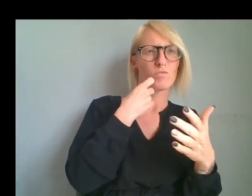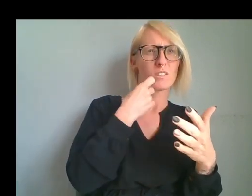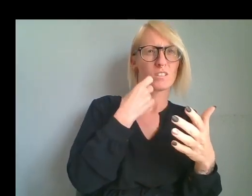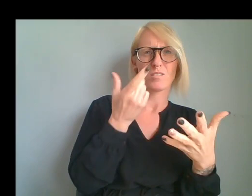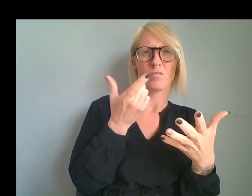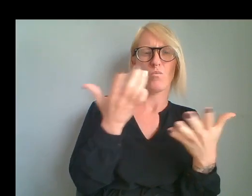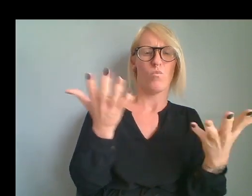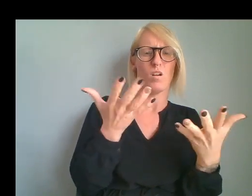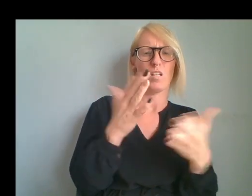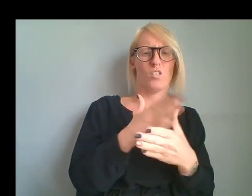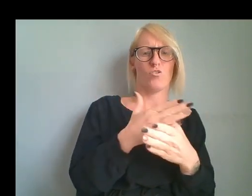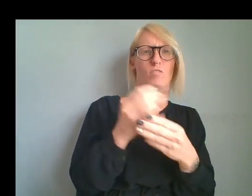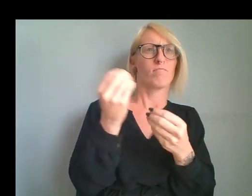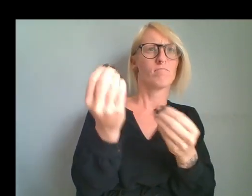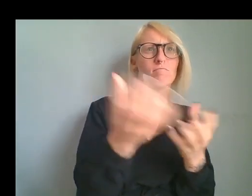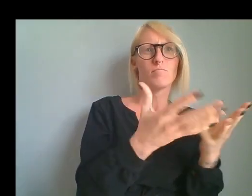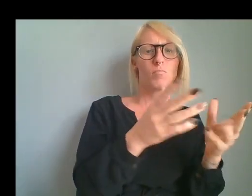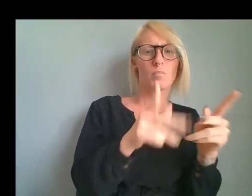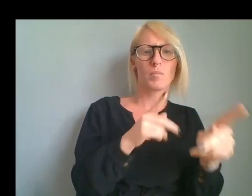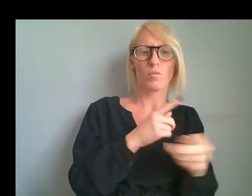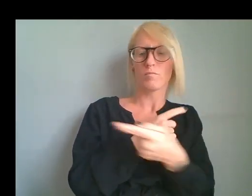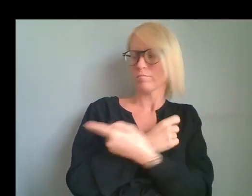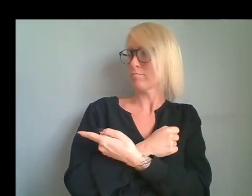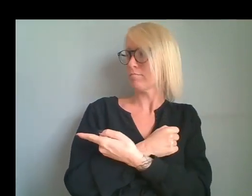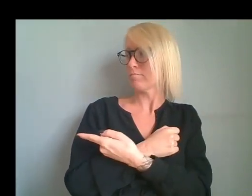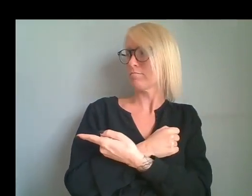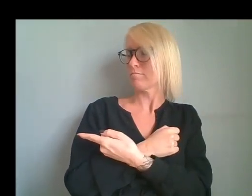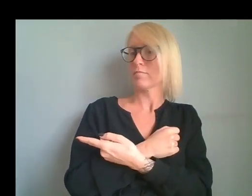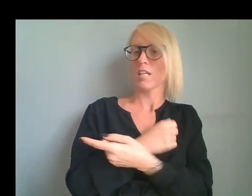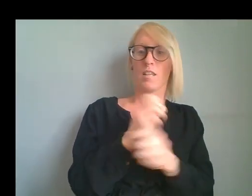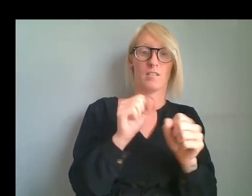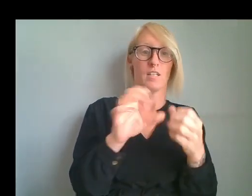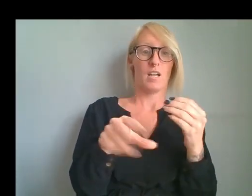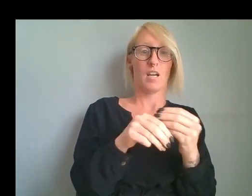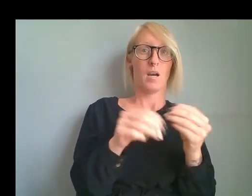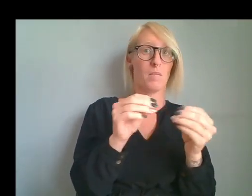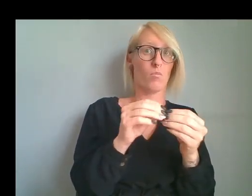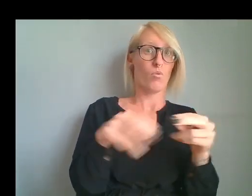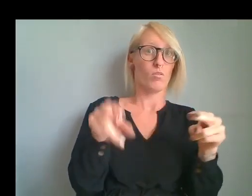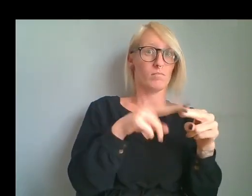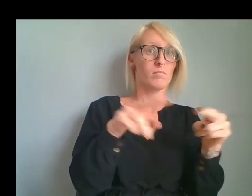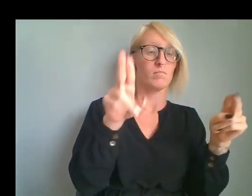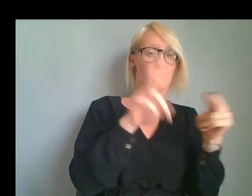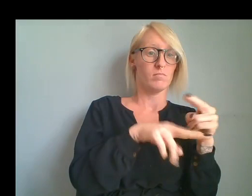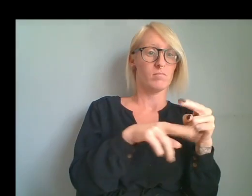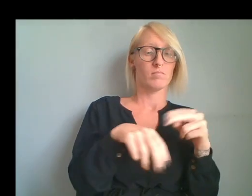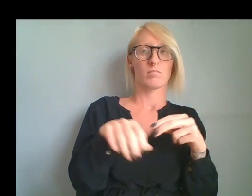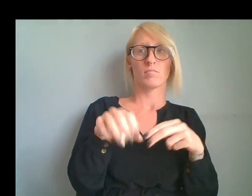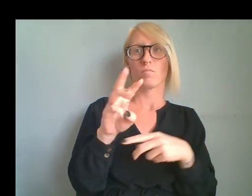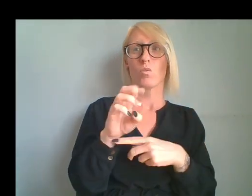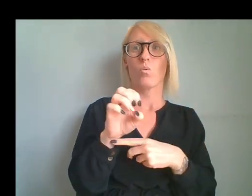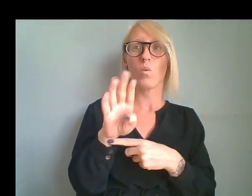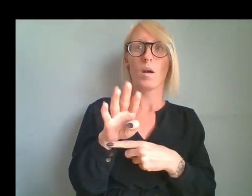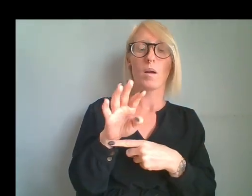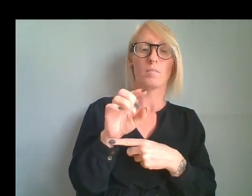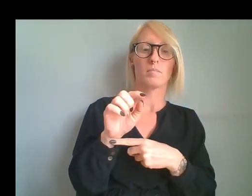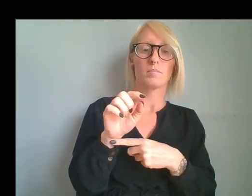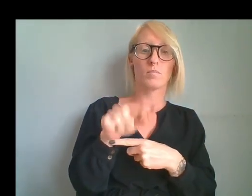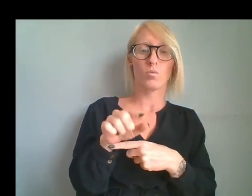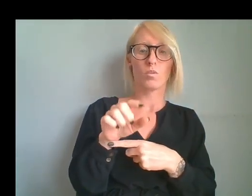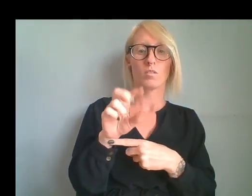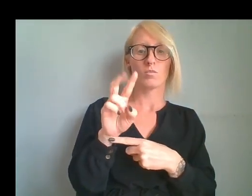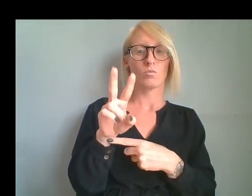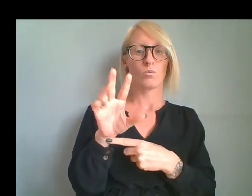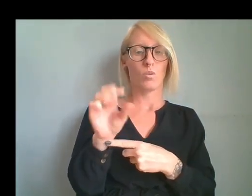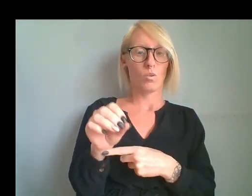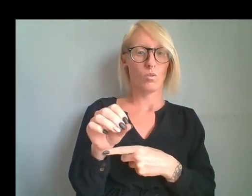have on my site, I've done a couple book reviews, some different things I've read about social media or Web 2.0. I've used my blog as an